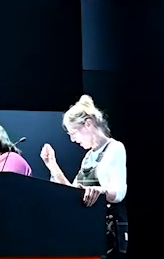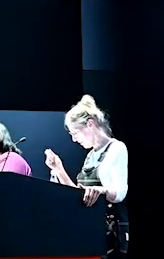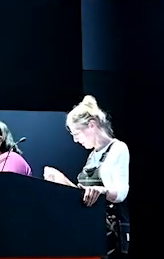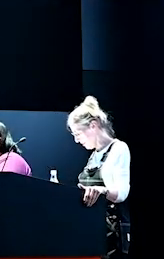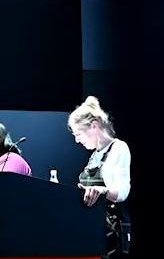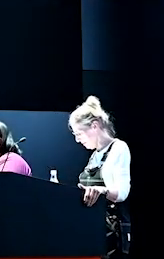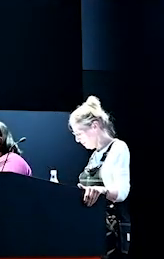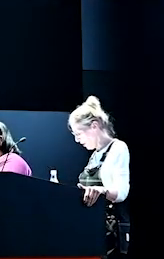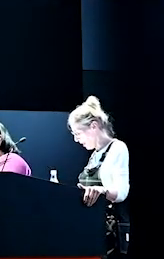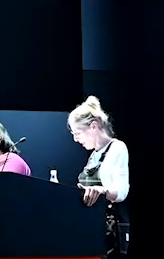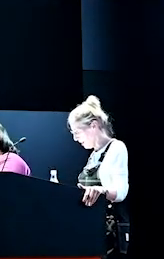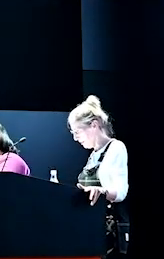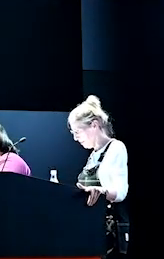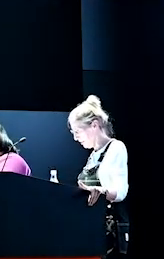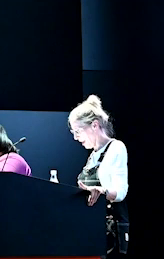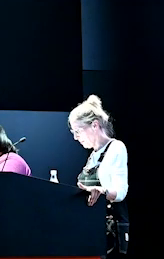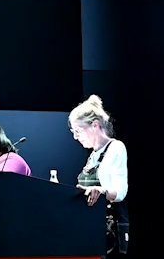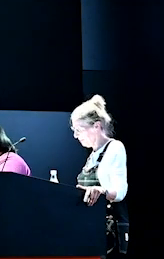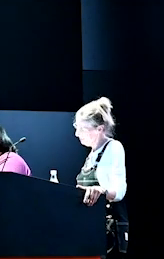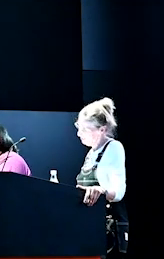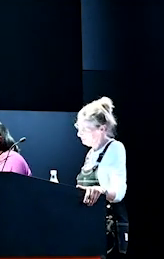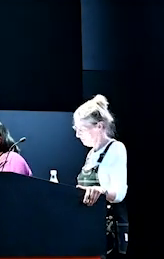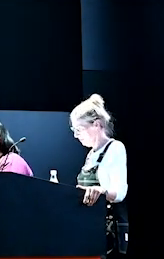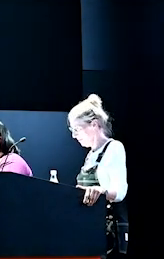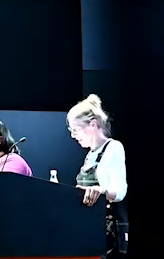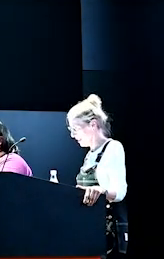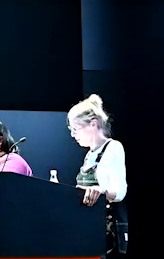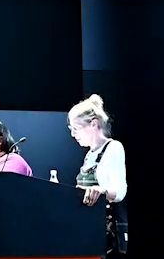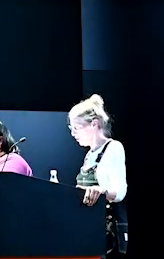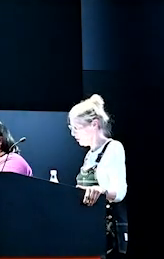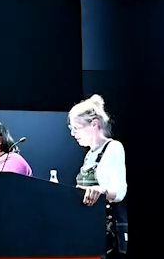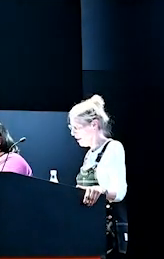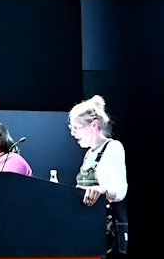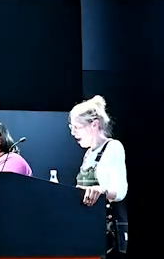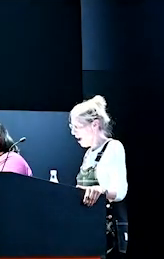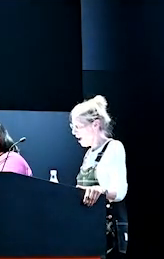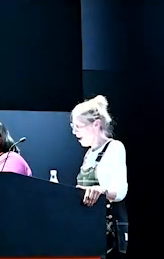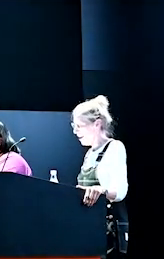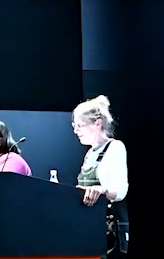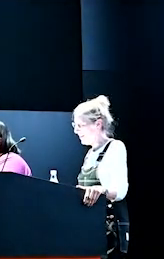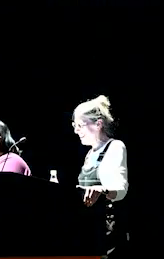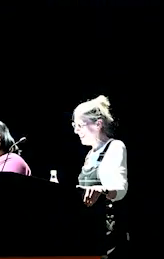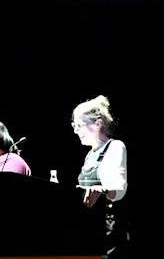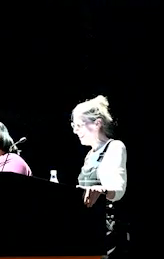the plastic breaking and slime getting in the bookstore.